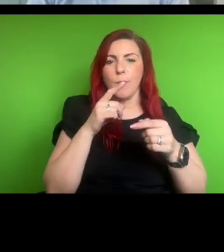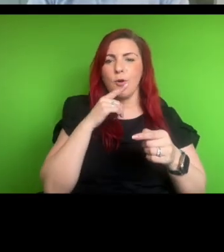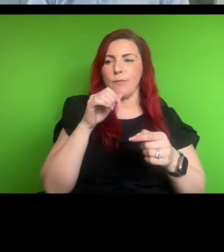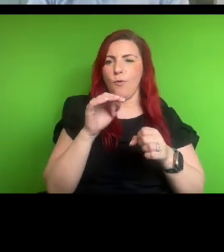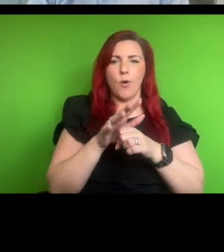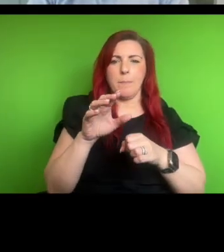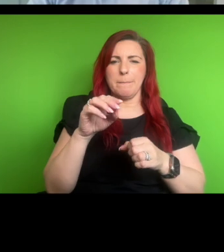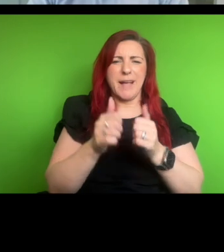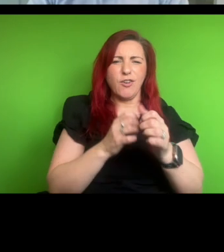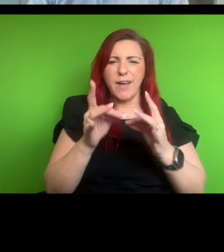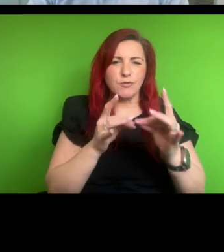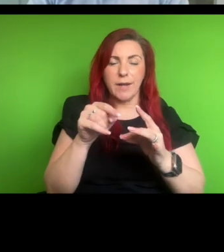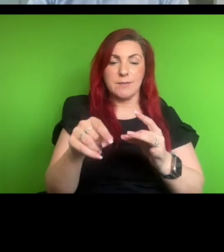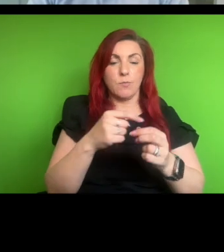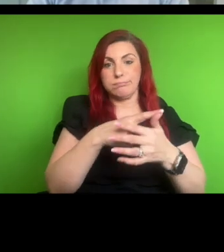Farrell.